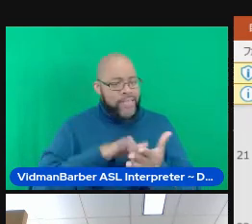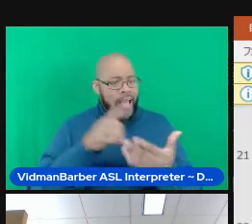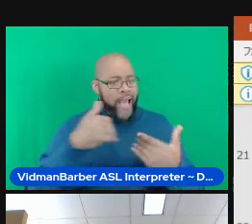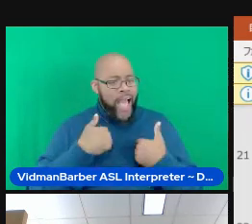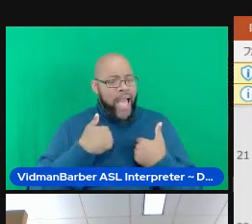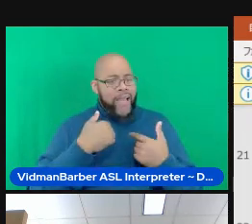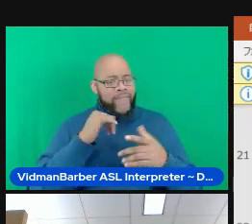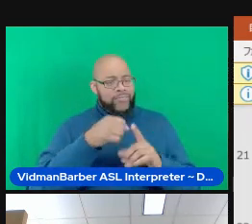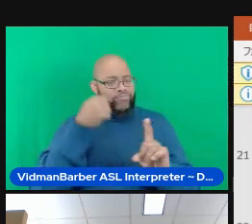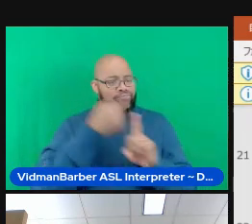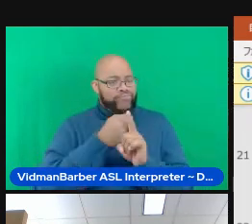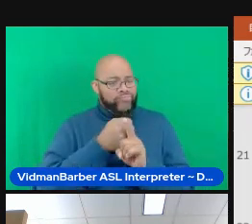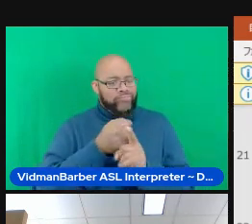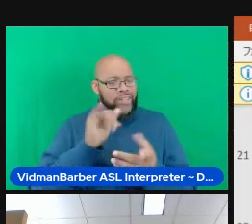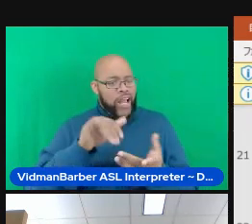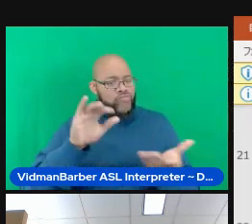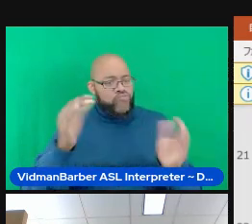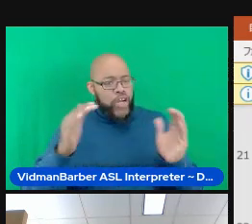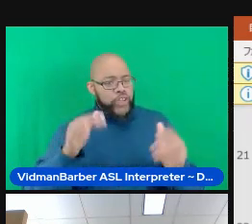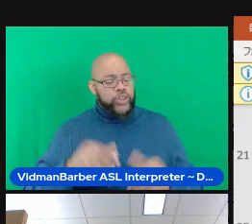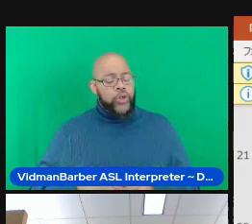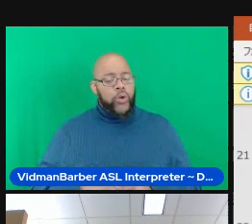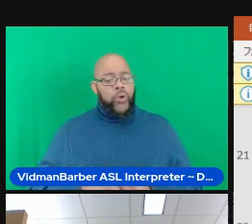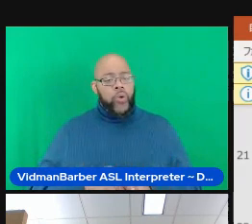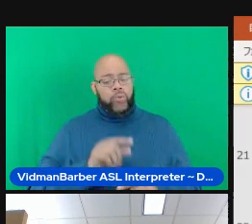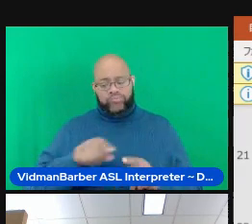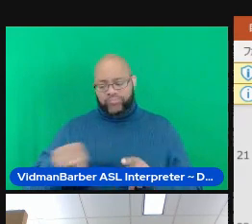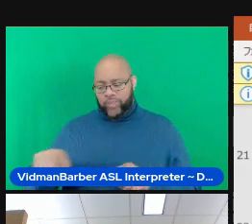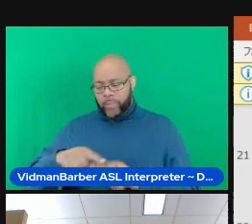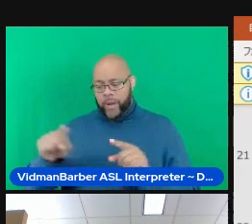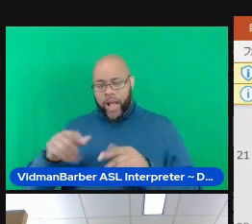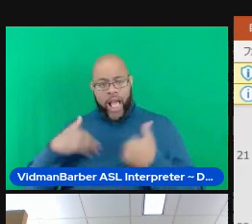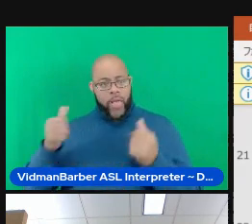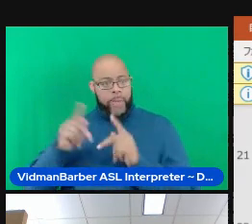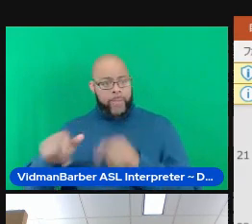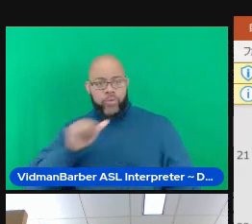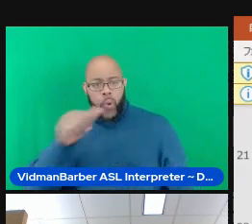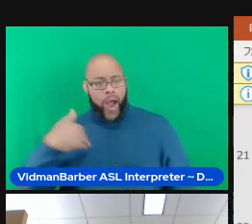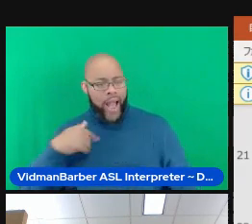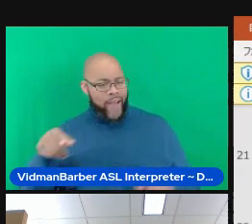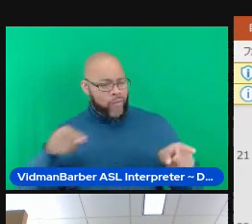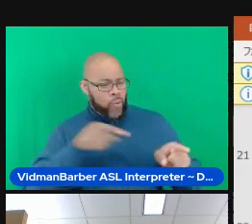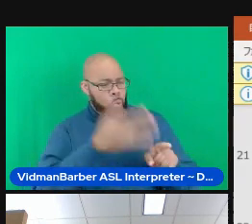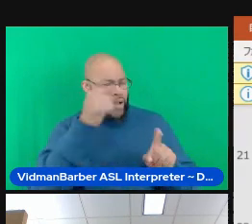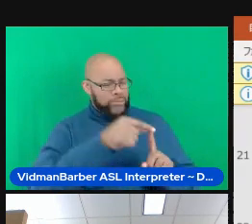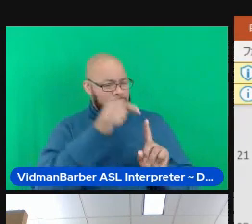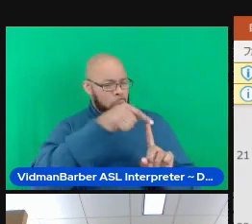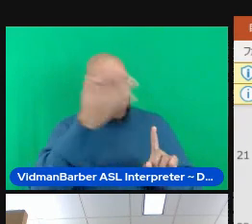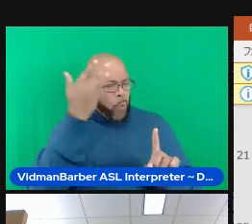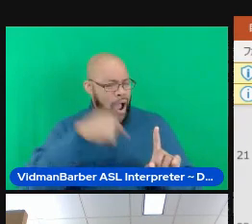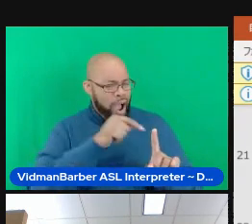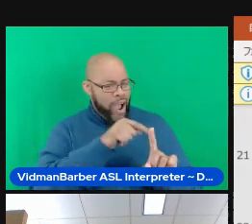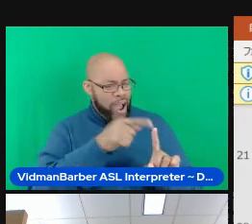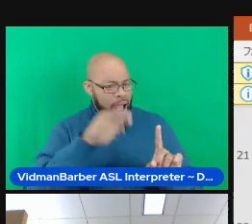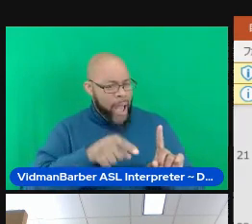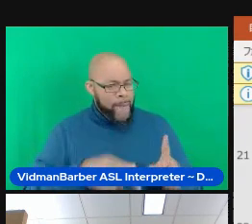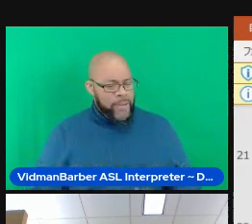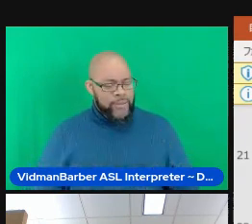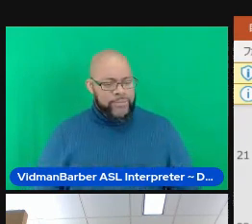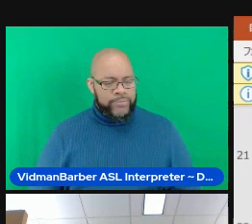altered ratio compared to healthy people? Okay, so